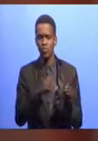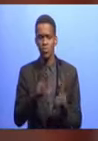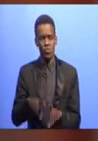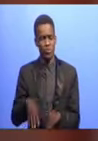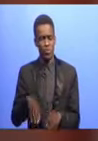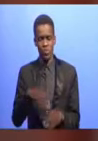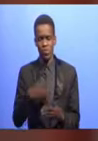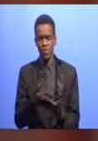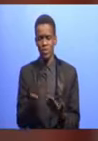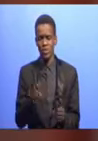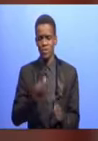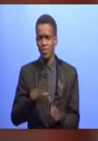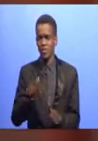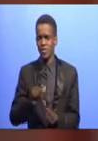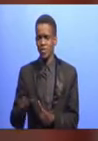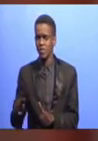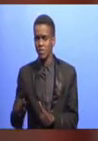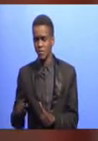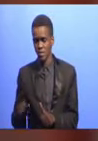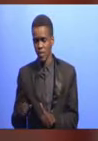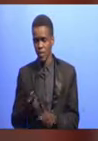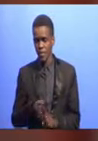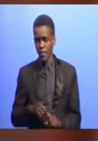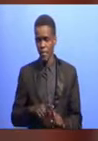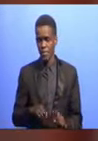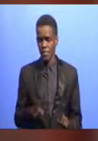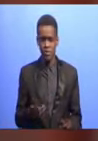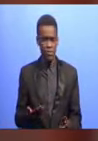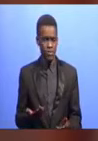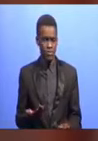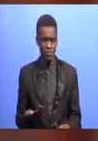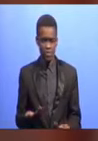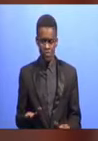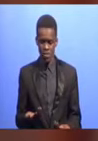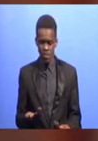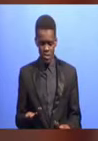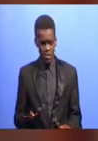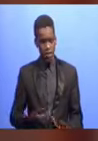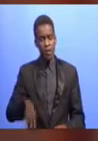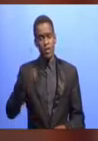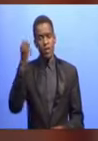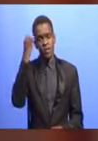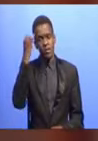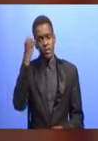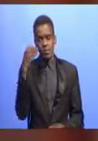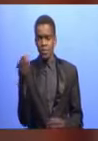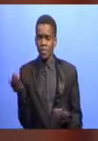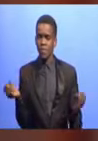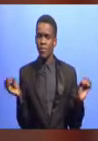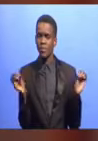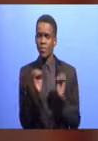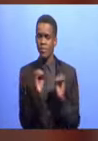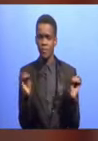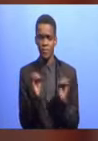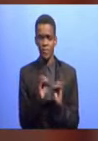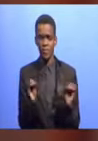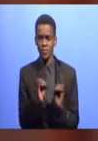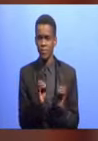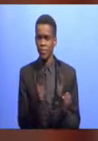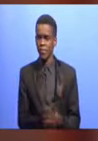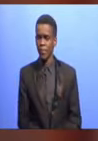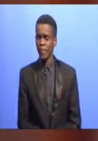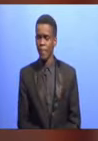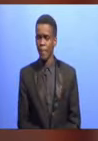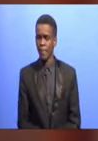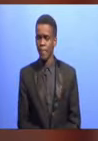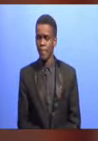and the approach that we want to take, which is very urgent. Fragmentation is an issue that has been there in